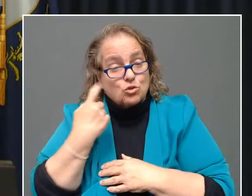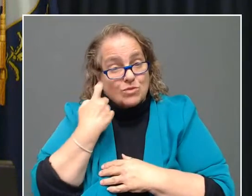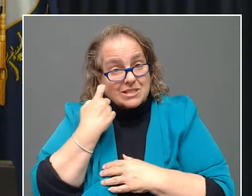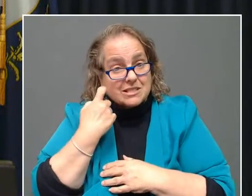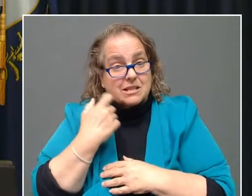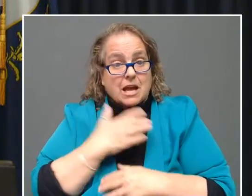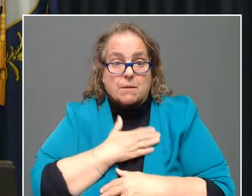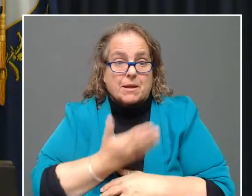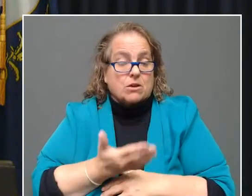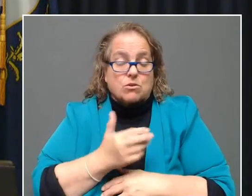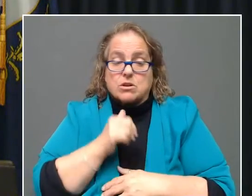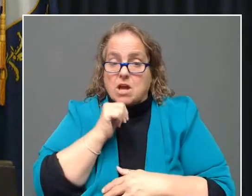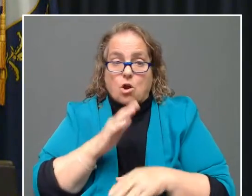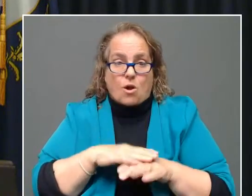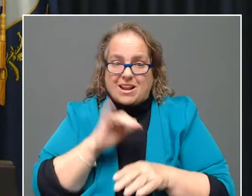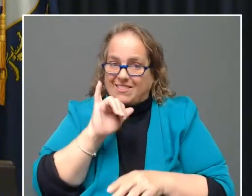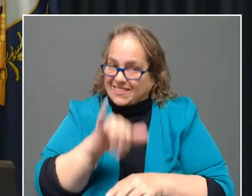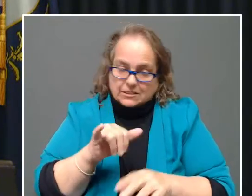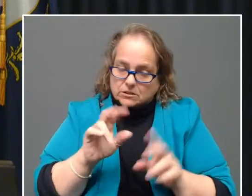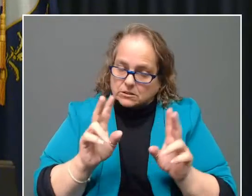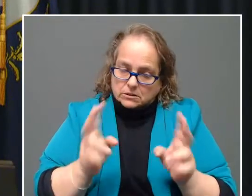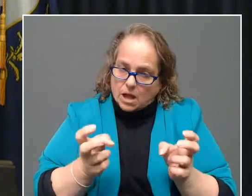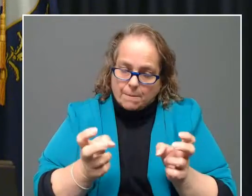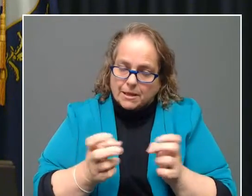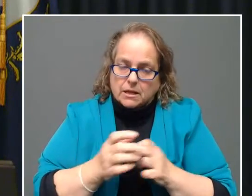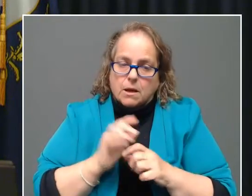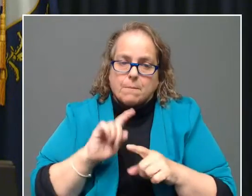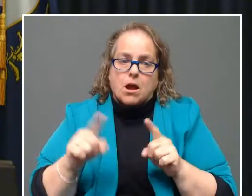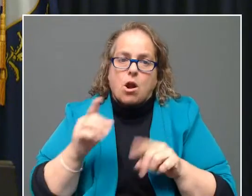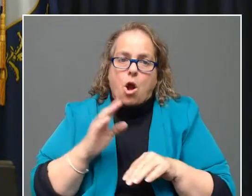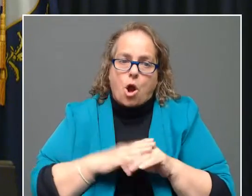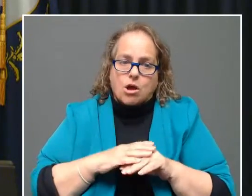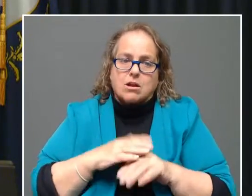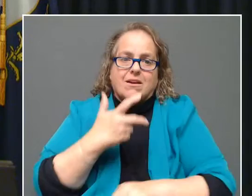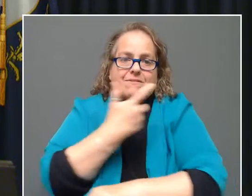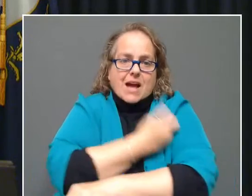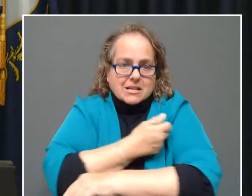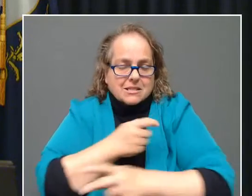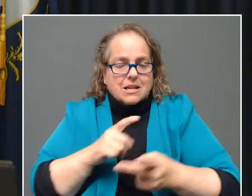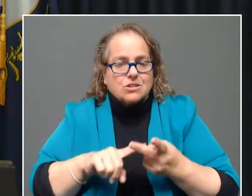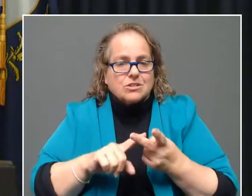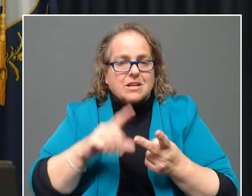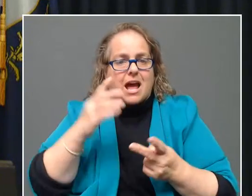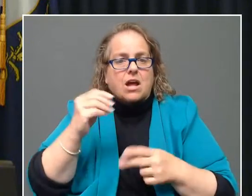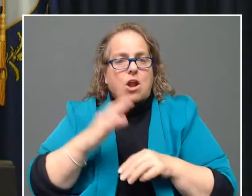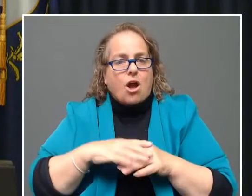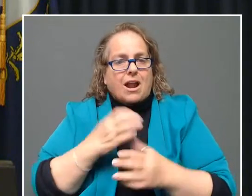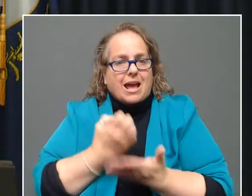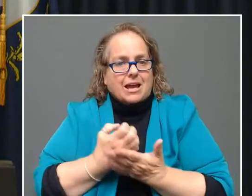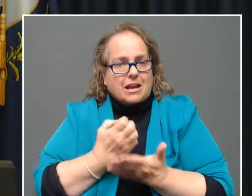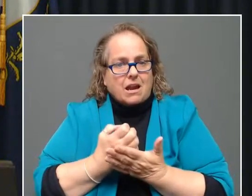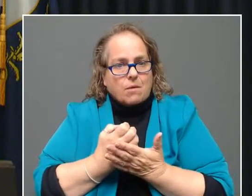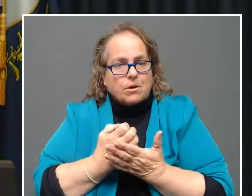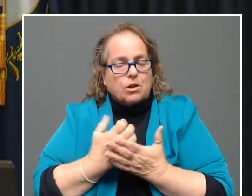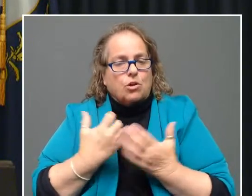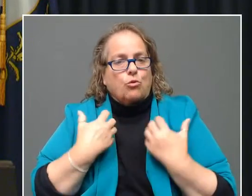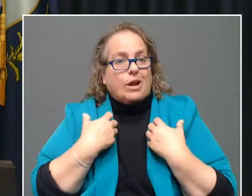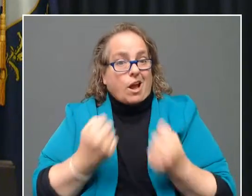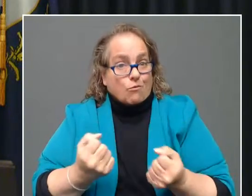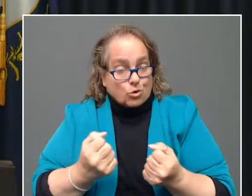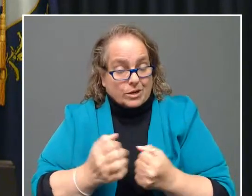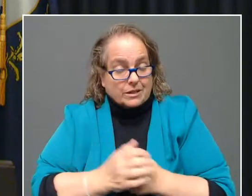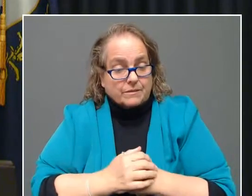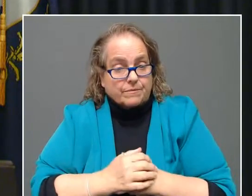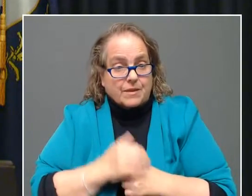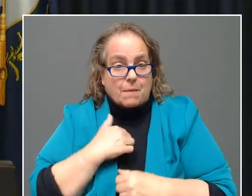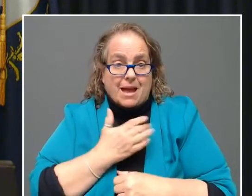on this topic, but on vaccinations and then on economic recovery. I'm happy to have